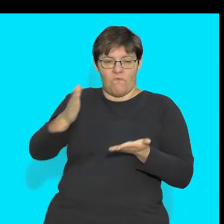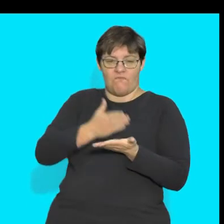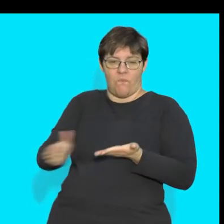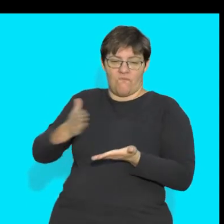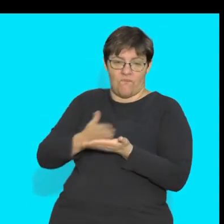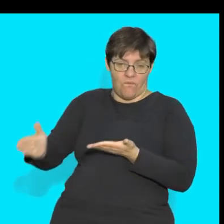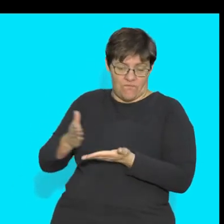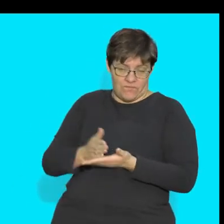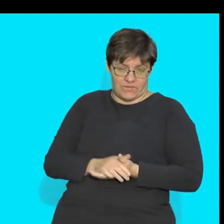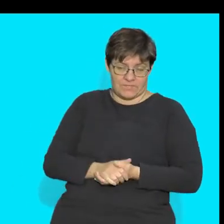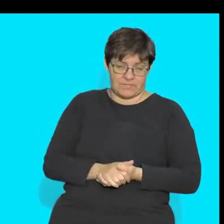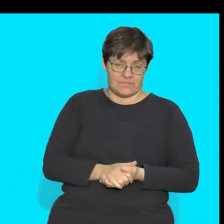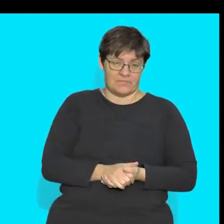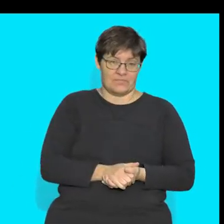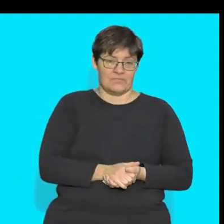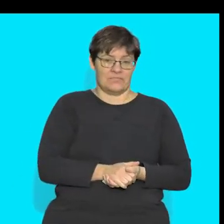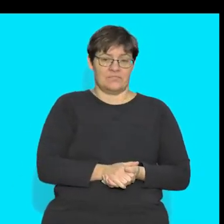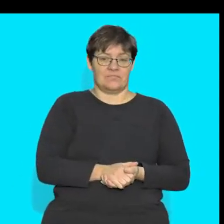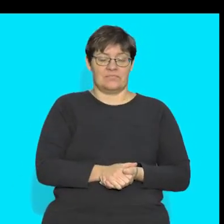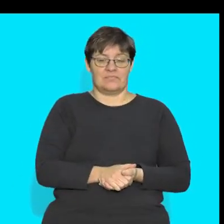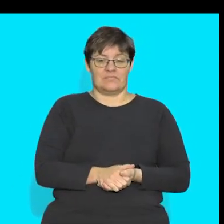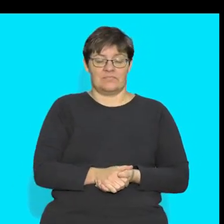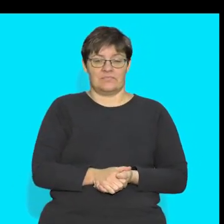is emitted